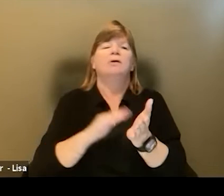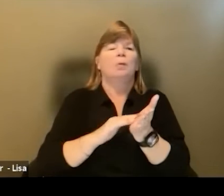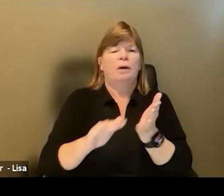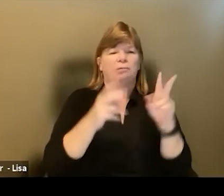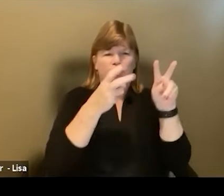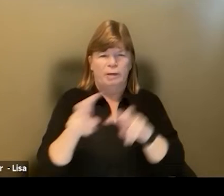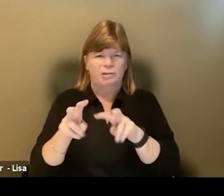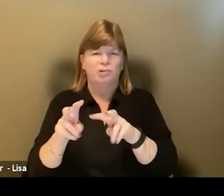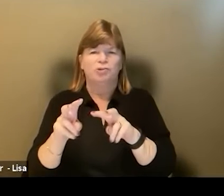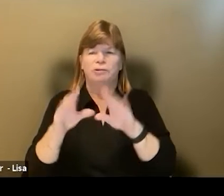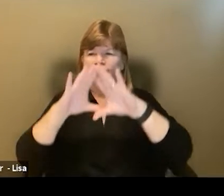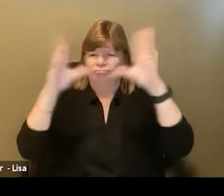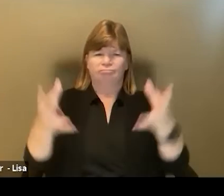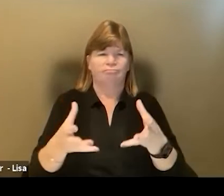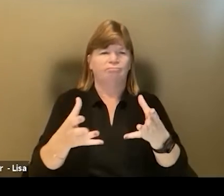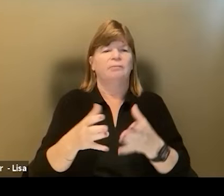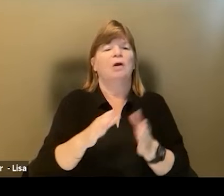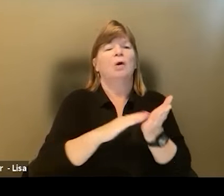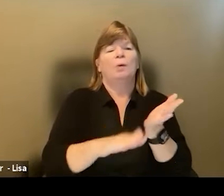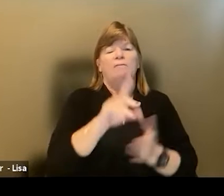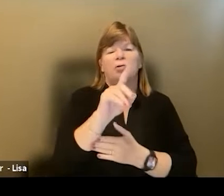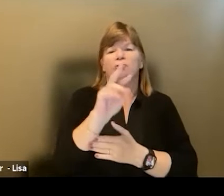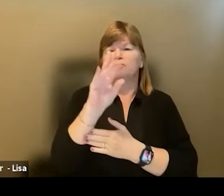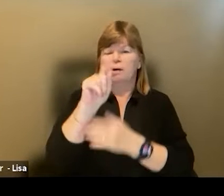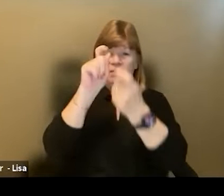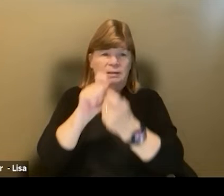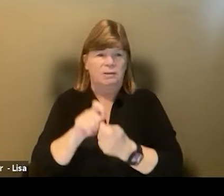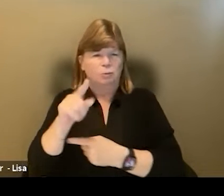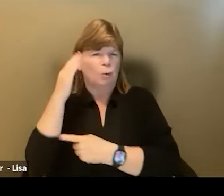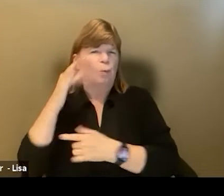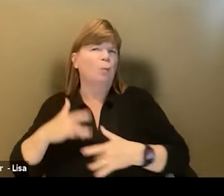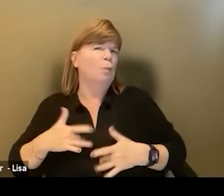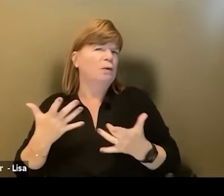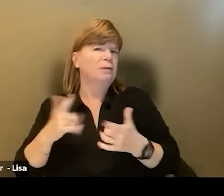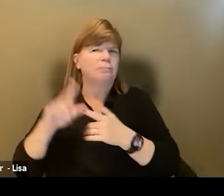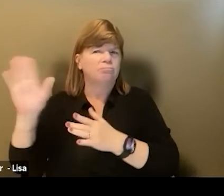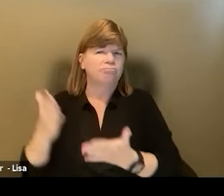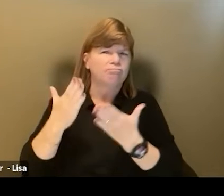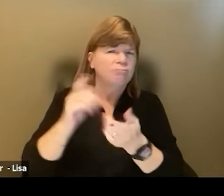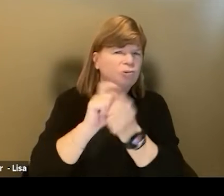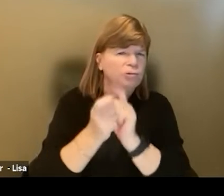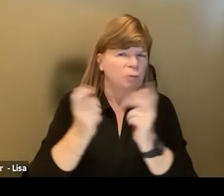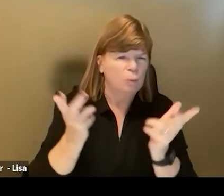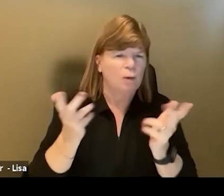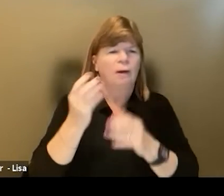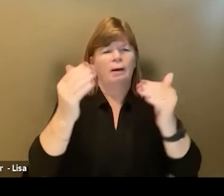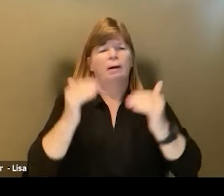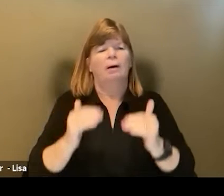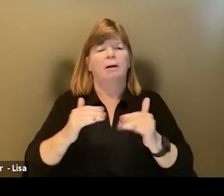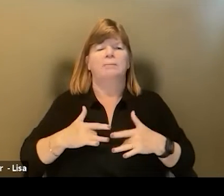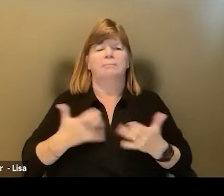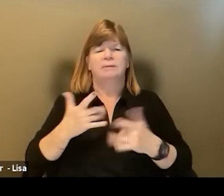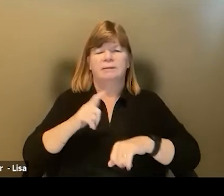overview, waiver draft details so that you know a little bit about what some of the proposed changes are, the updated